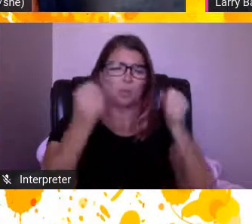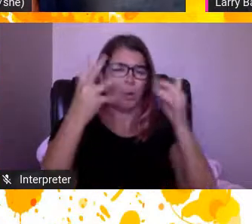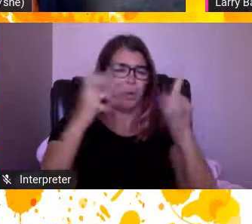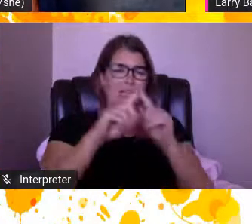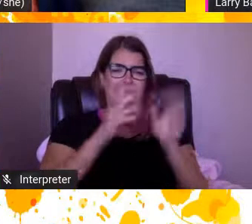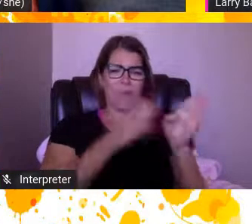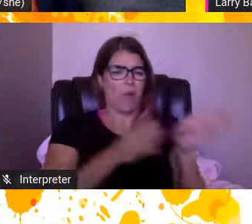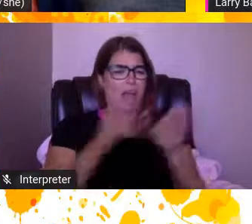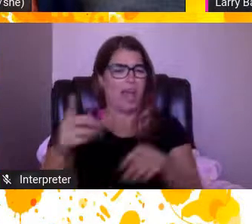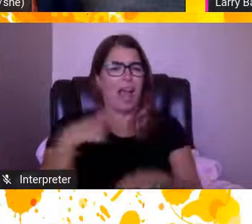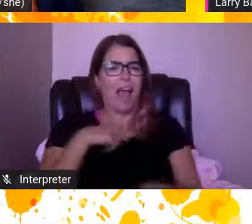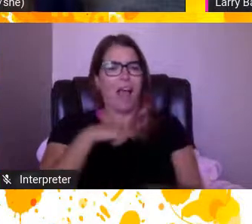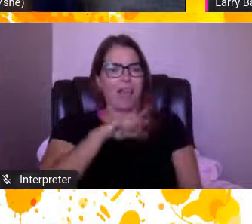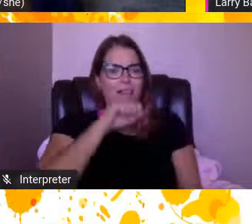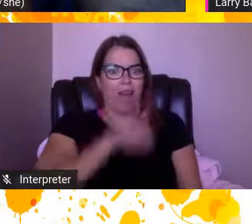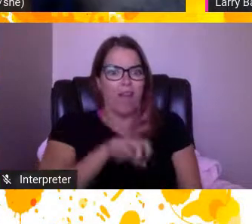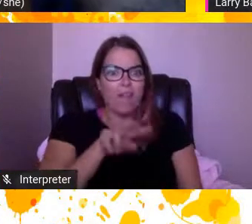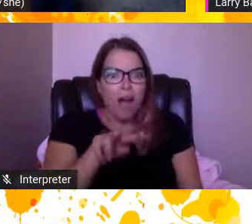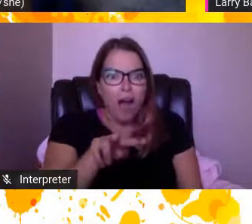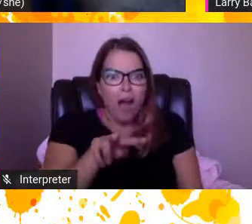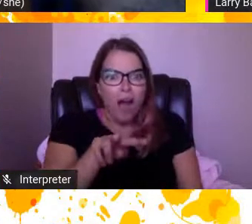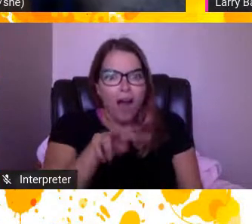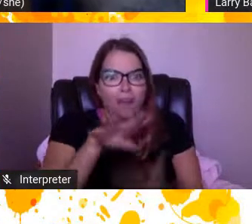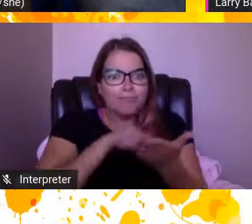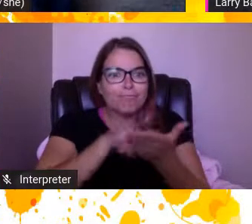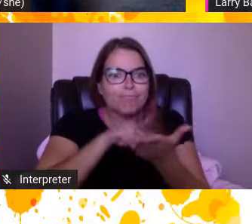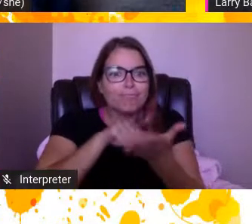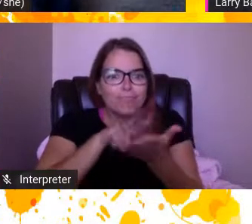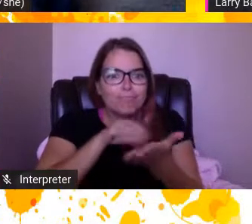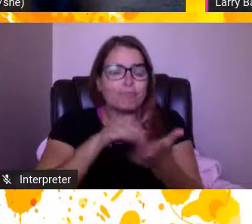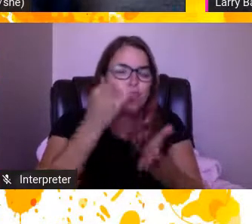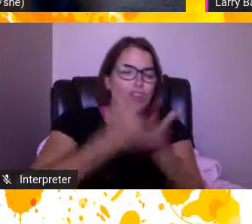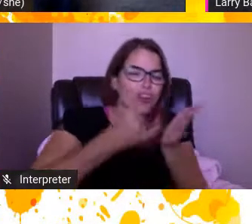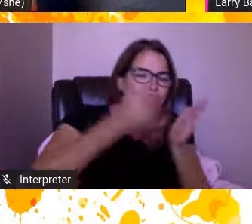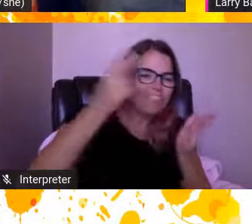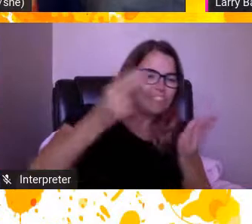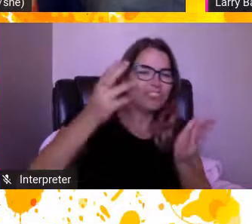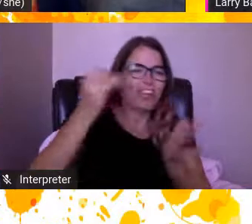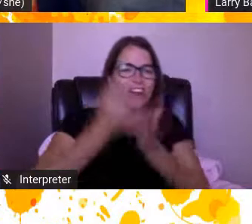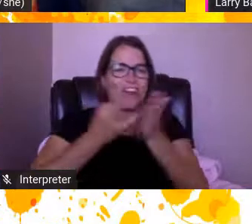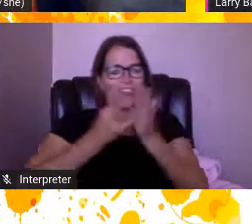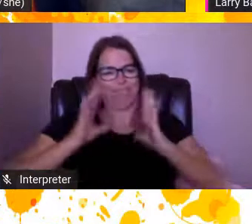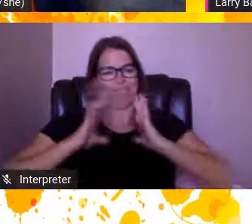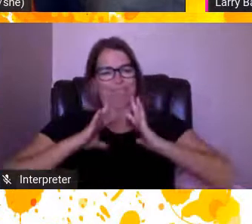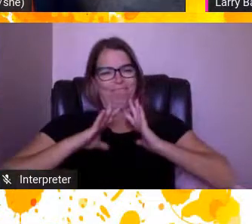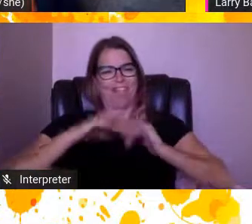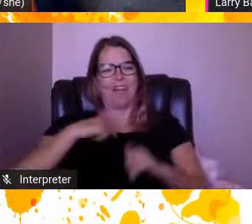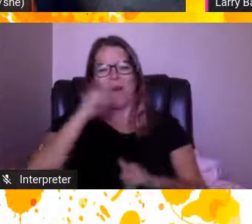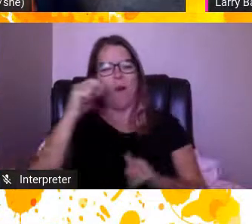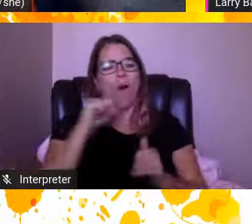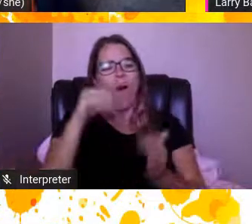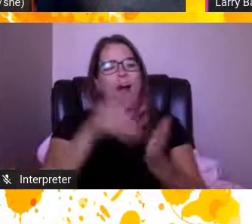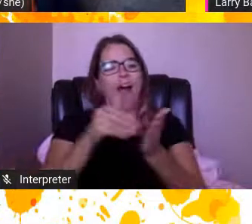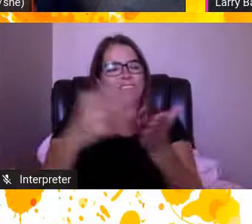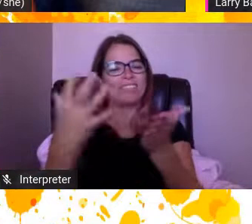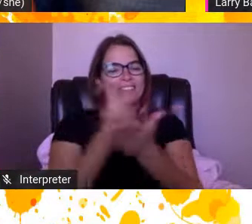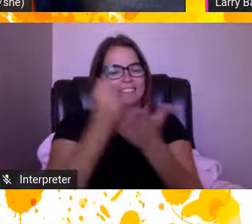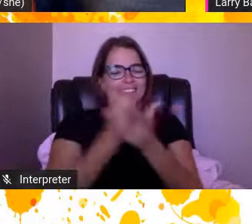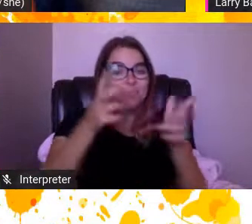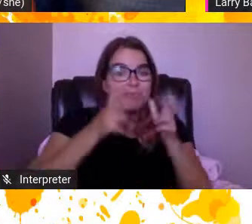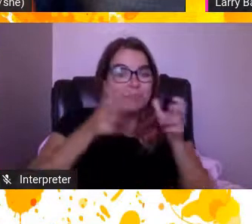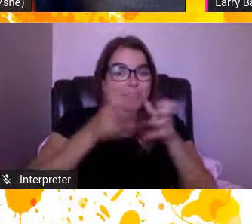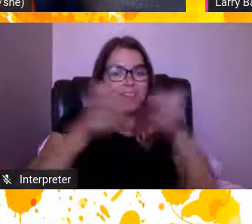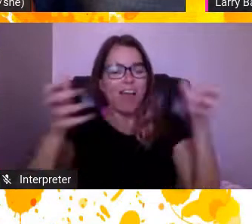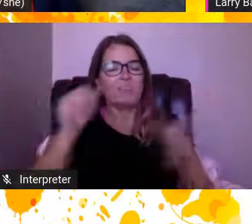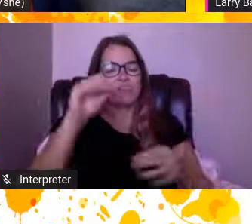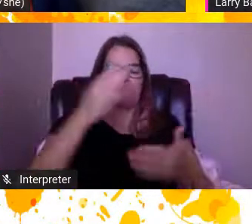getting a chance to nerd out on art history and arts with y'all. This is not a topic that I get to nerd out on a lot. And so